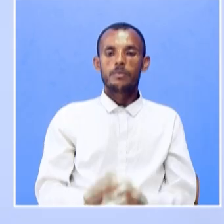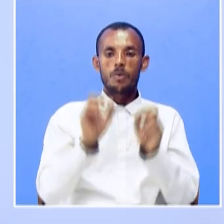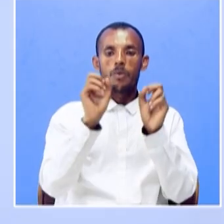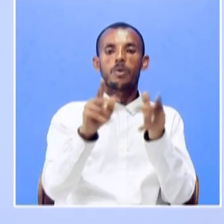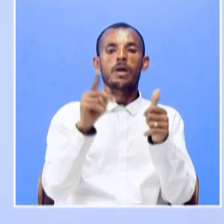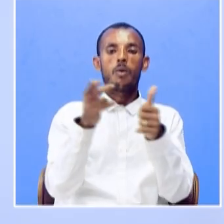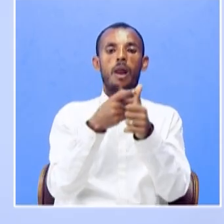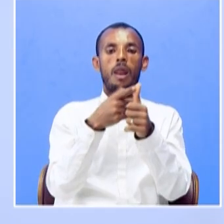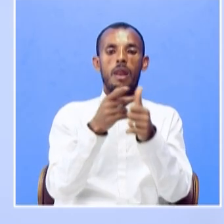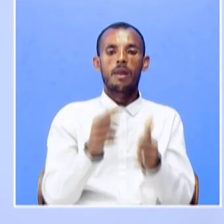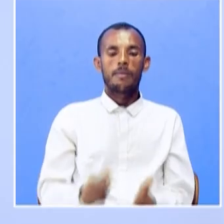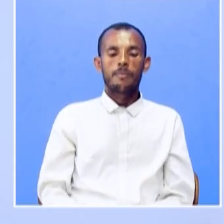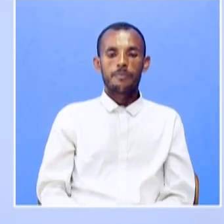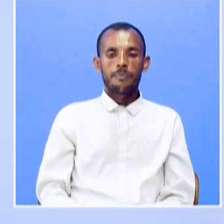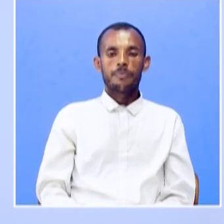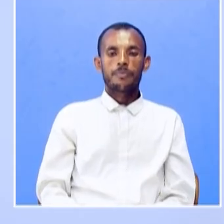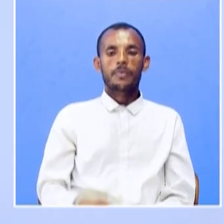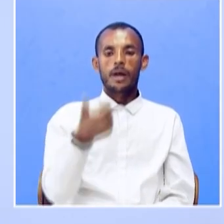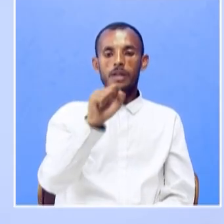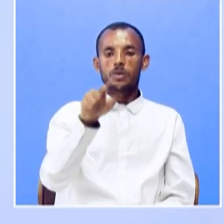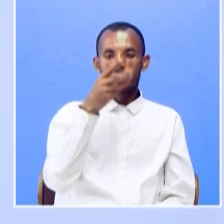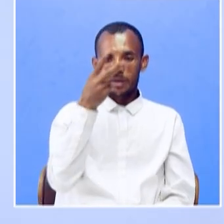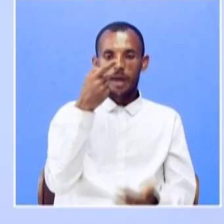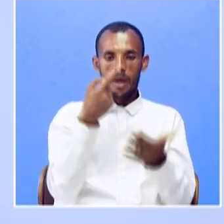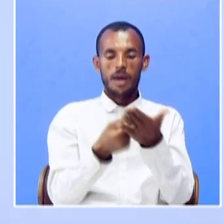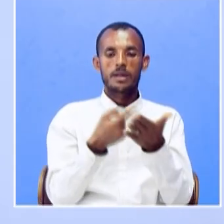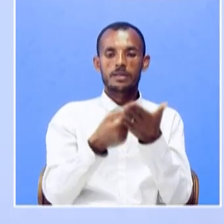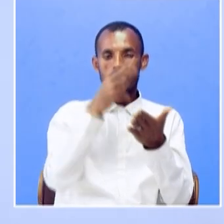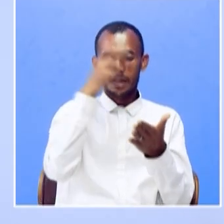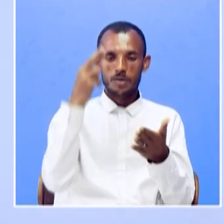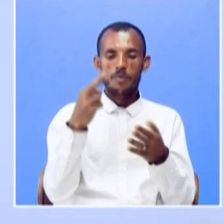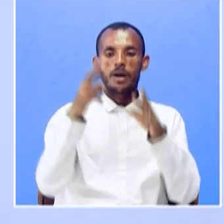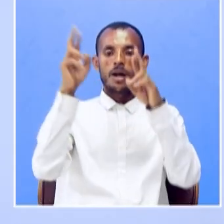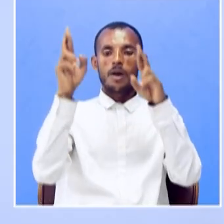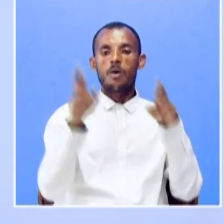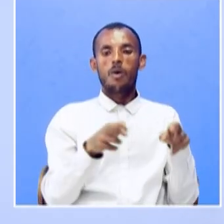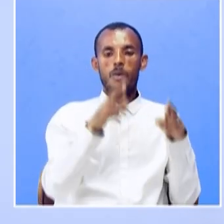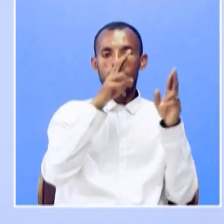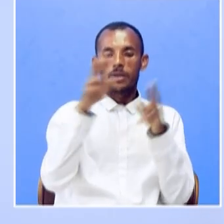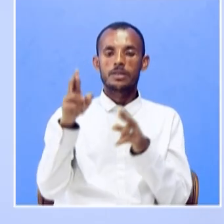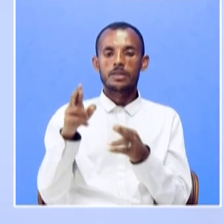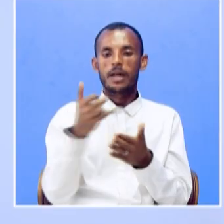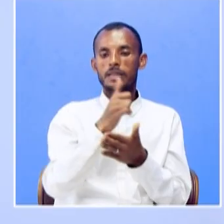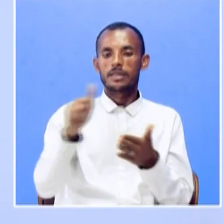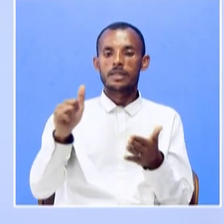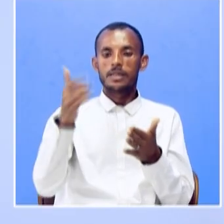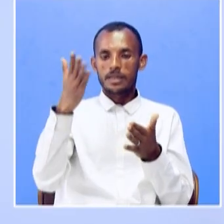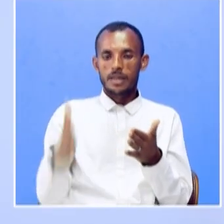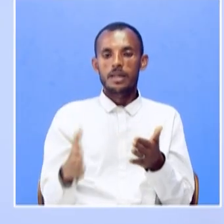Okay, 1. As you can see here, in the case of rhombus, since the adjacent sides are